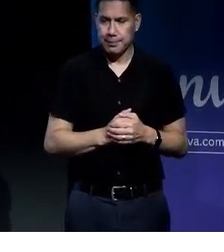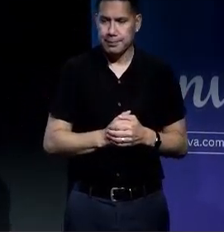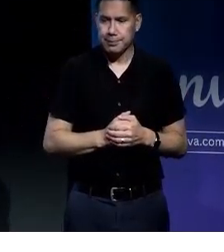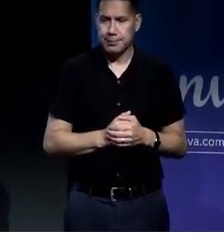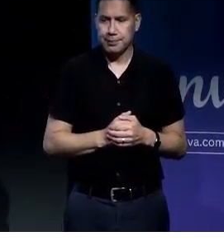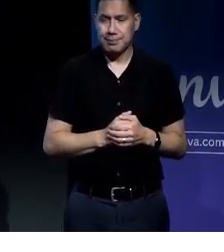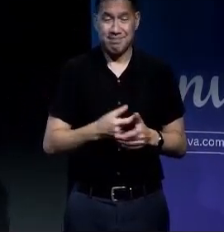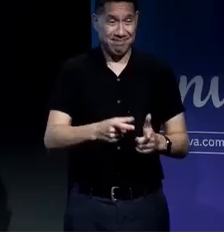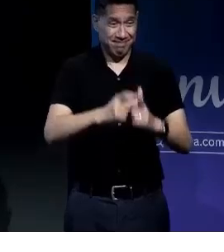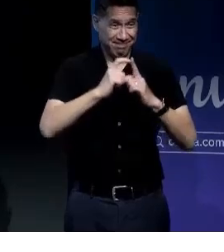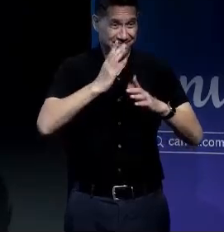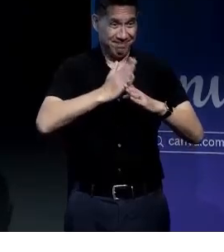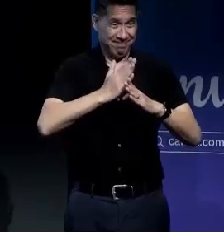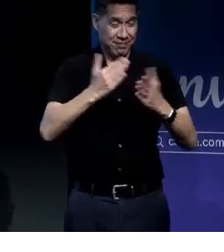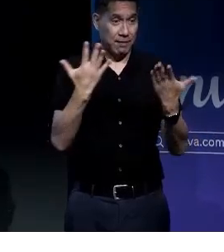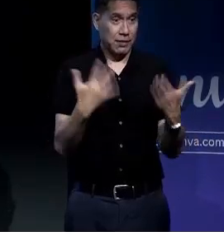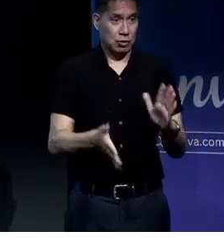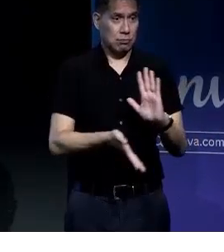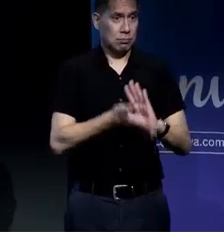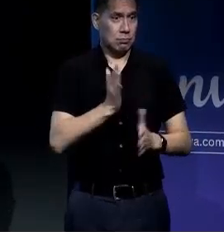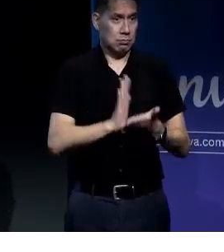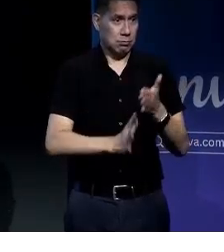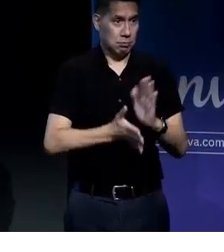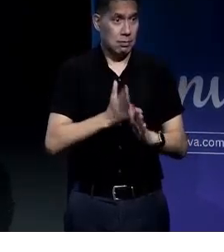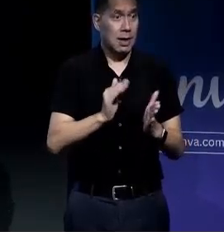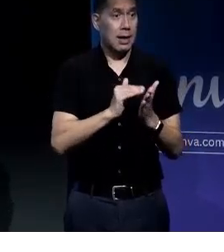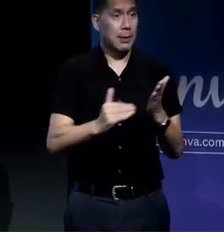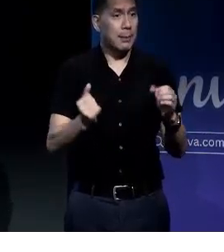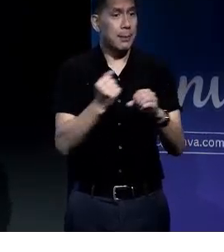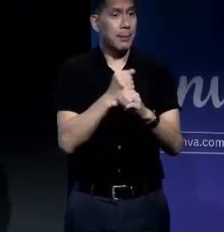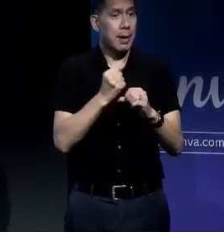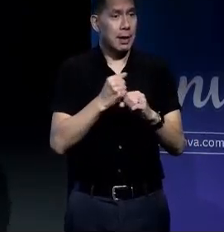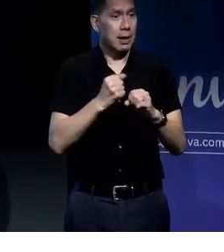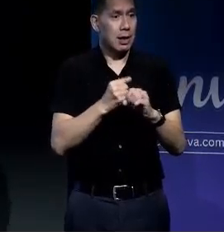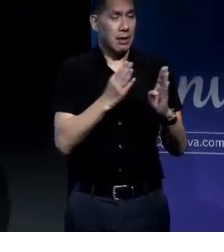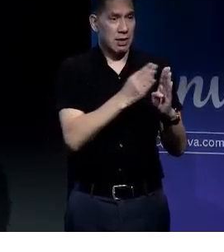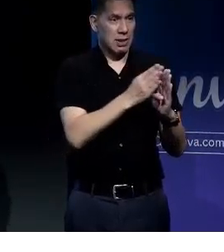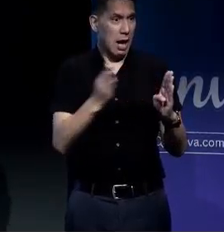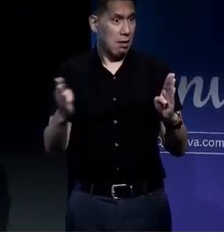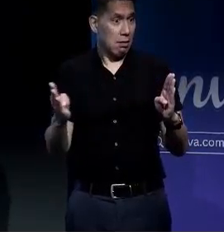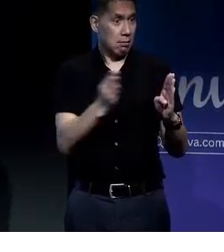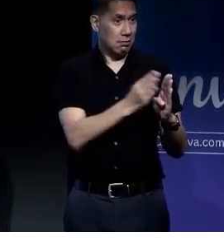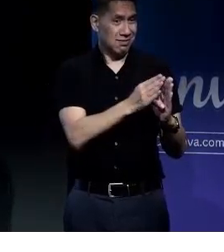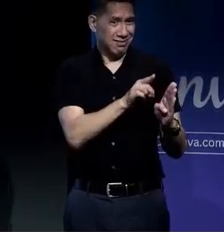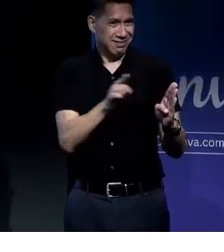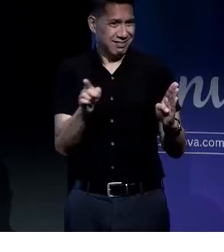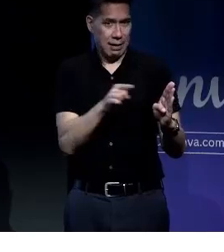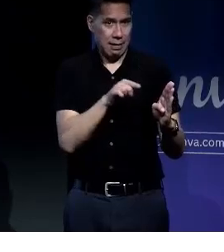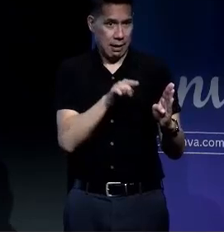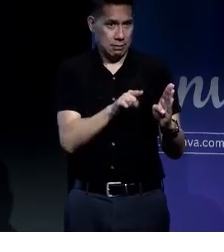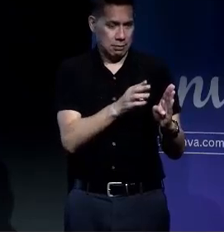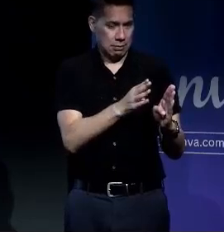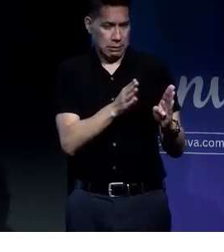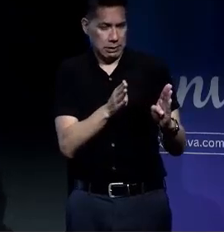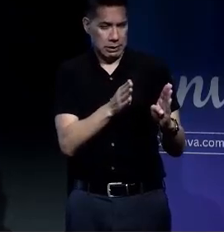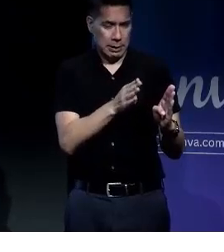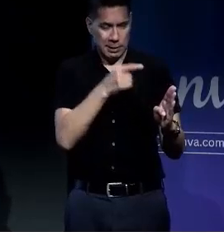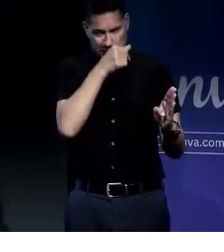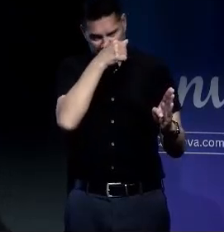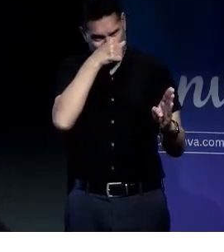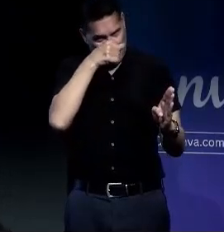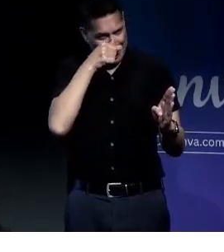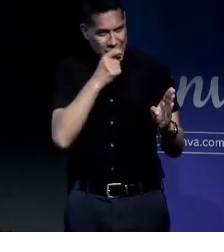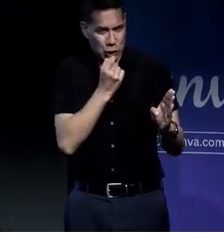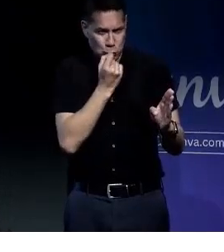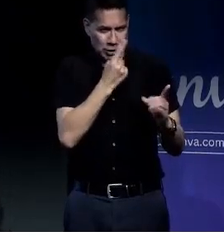The hard work is actually now done. This making of the scales is the